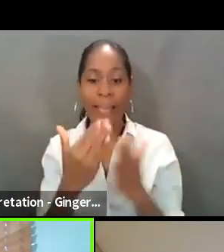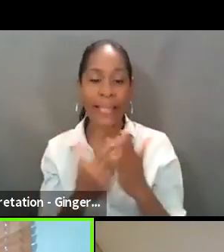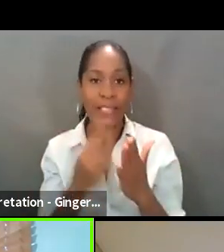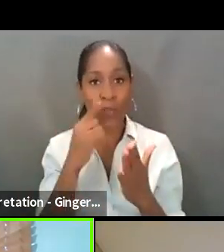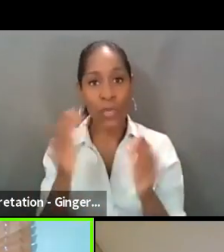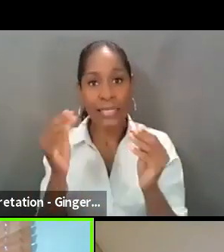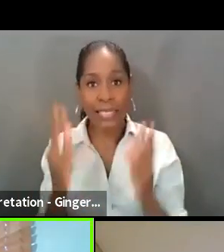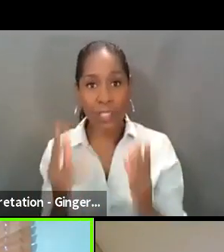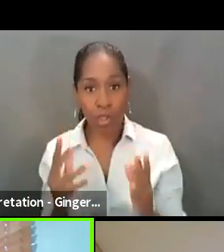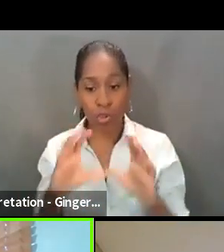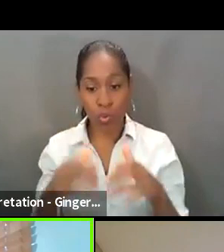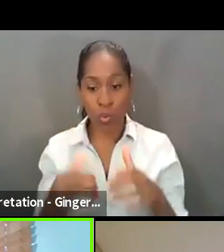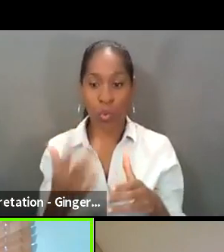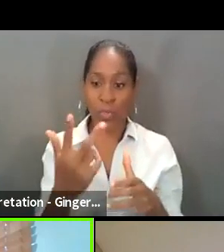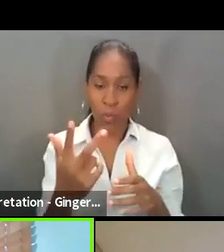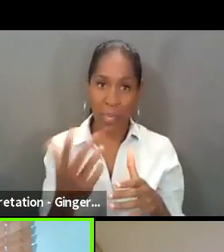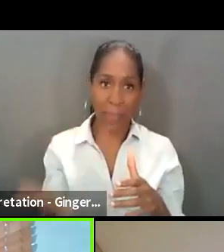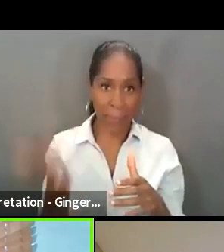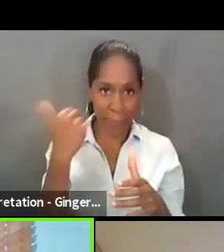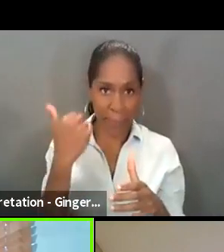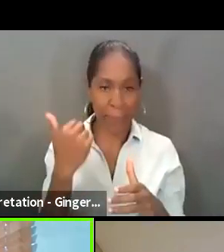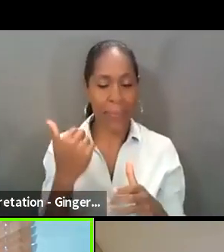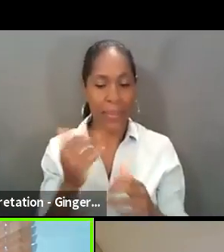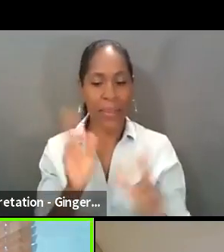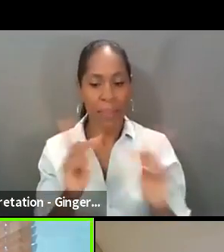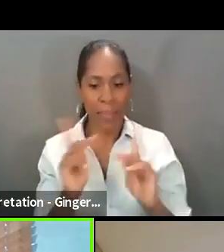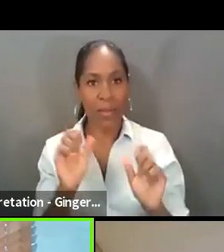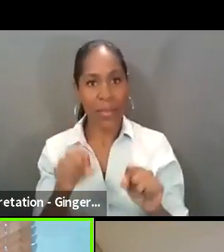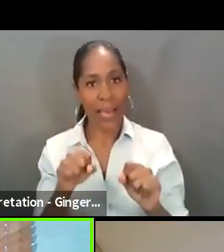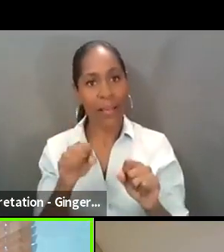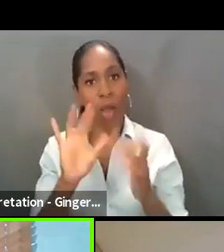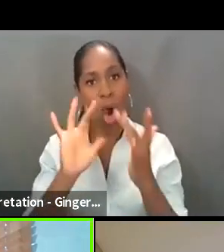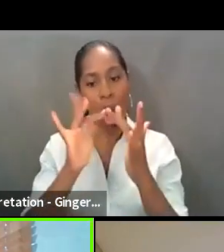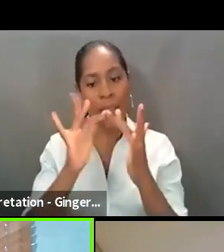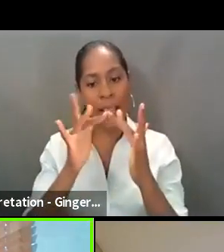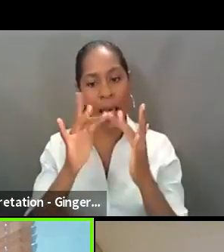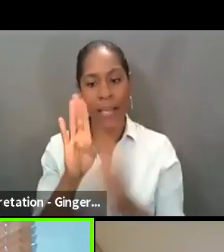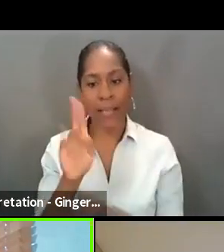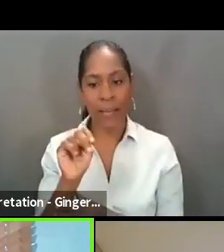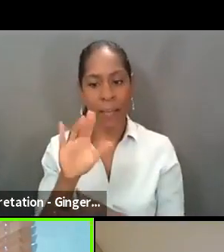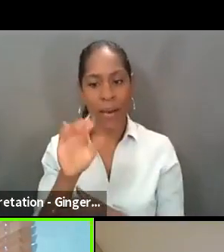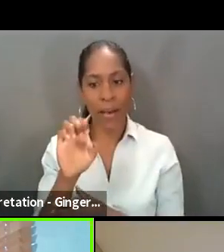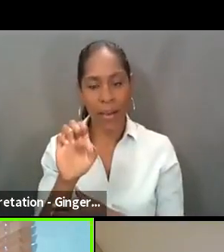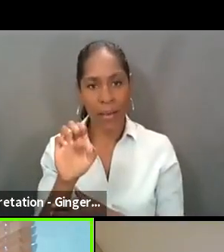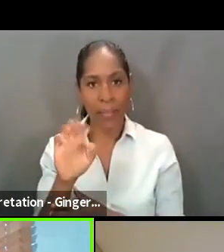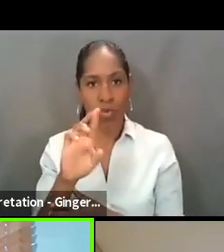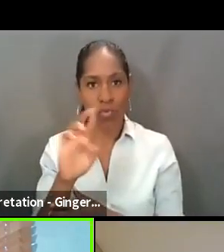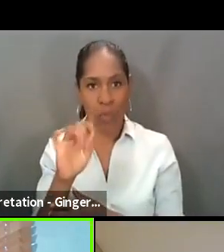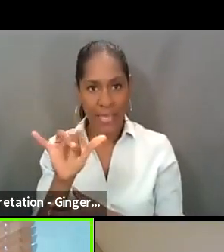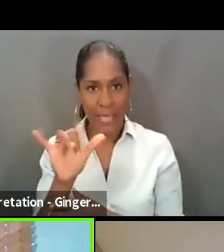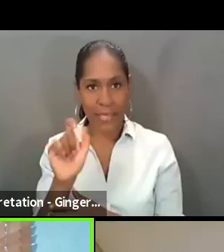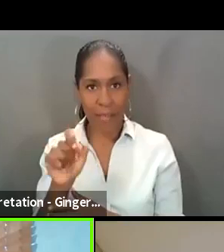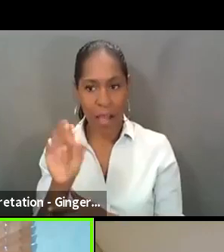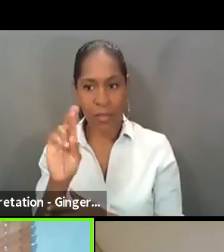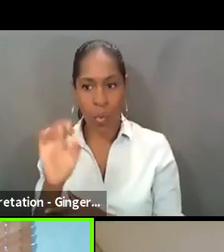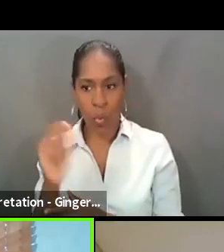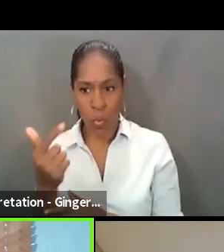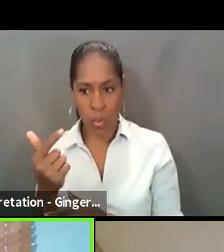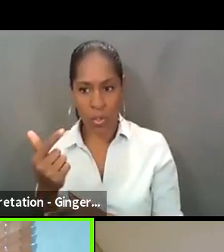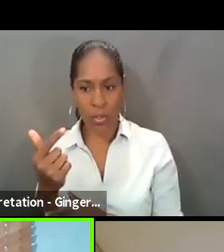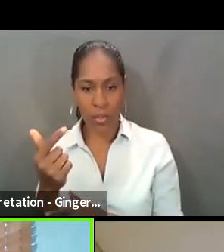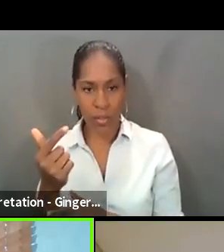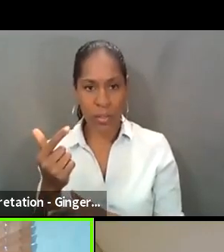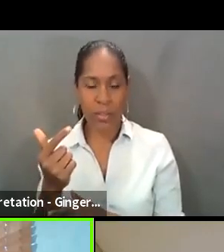teachers. And then people can go online at Buncombe County, at buncombeready.org and do a